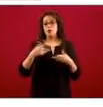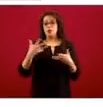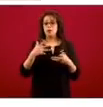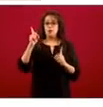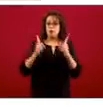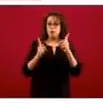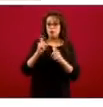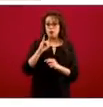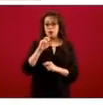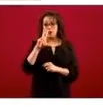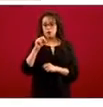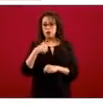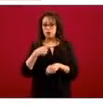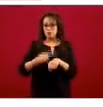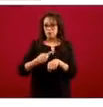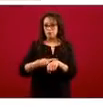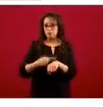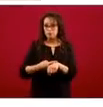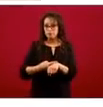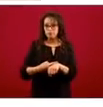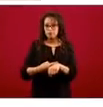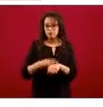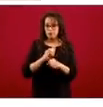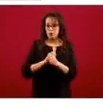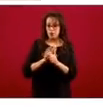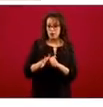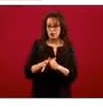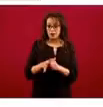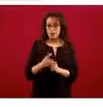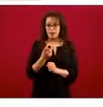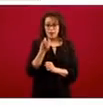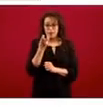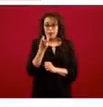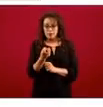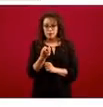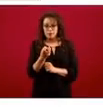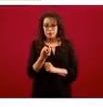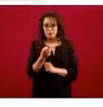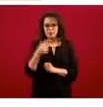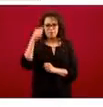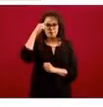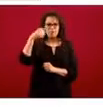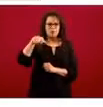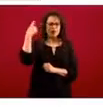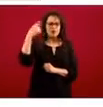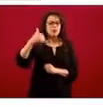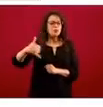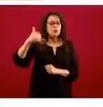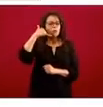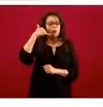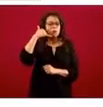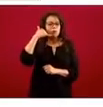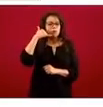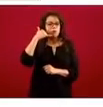medical professional. When should you call this line? Well, first, when you